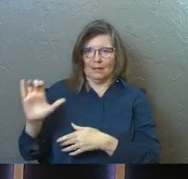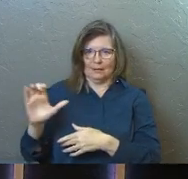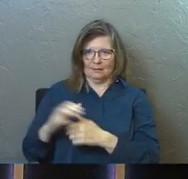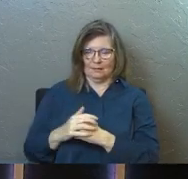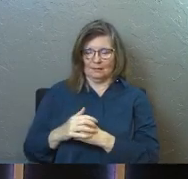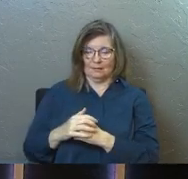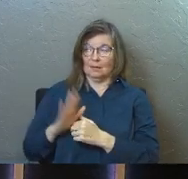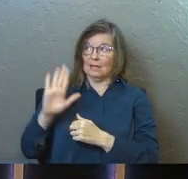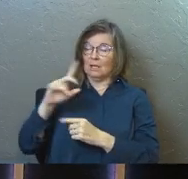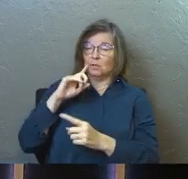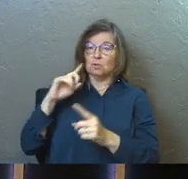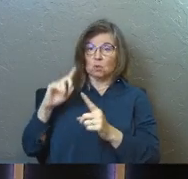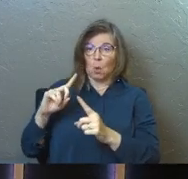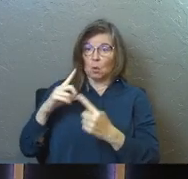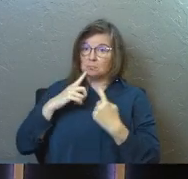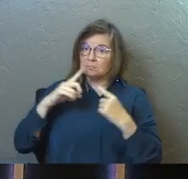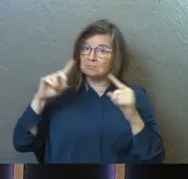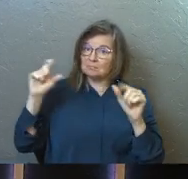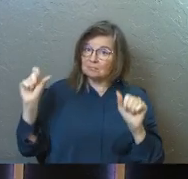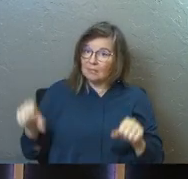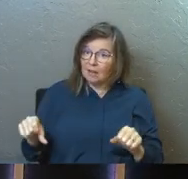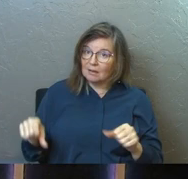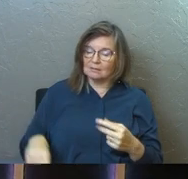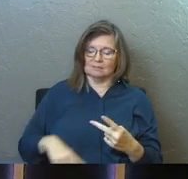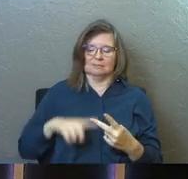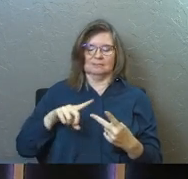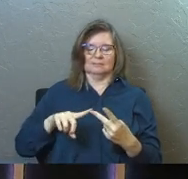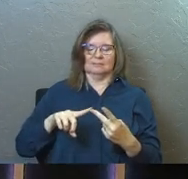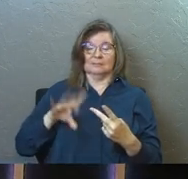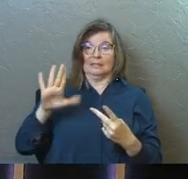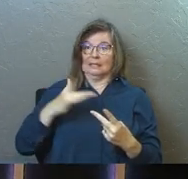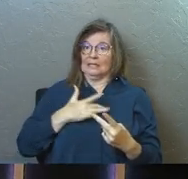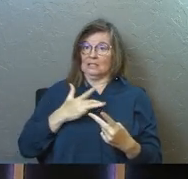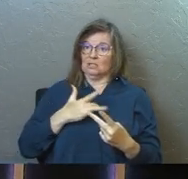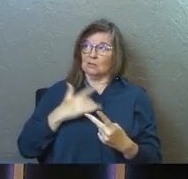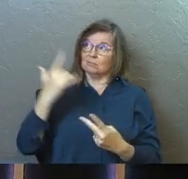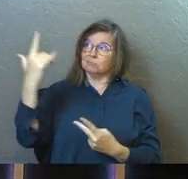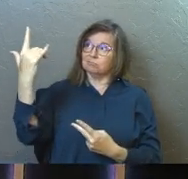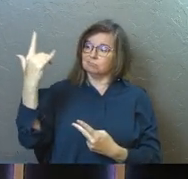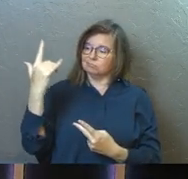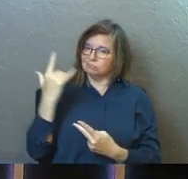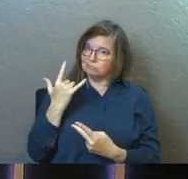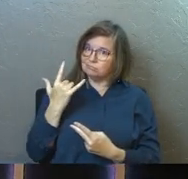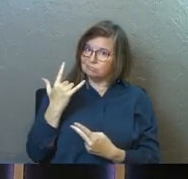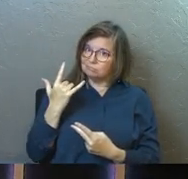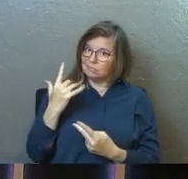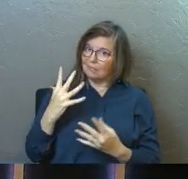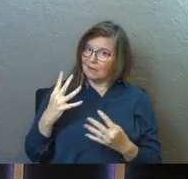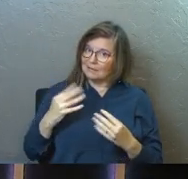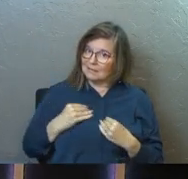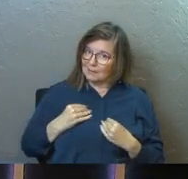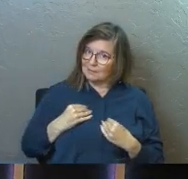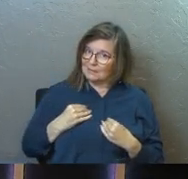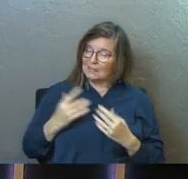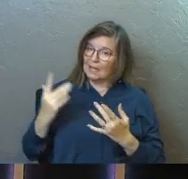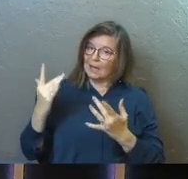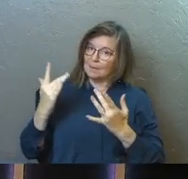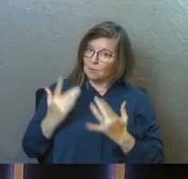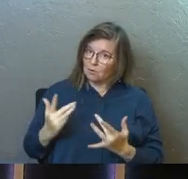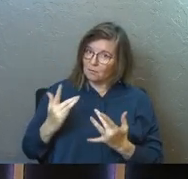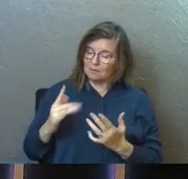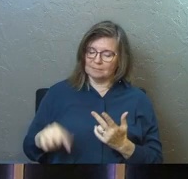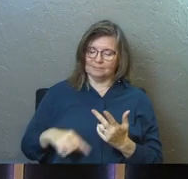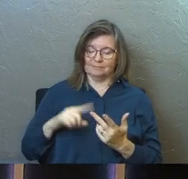Not only will his goals be attainable, not only will his heart toward me be loving and accepting and